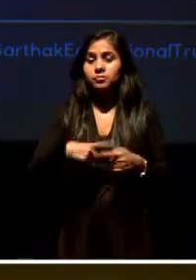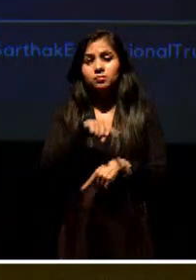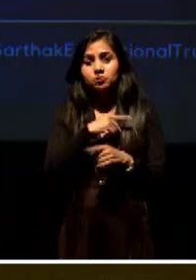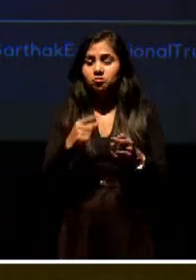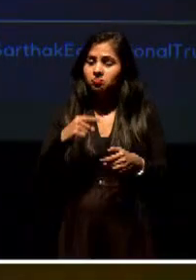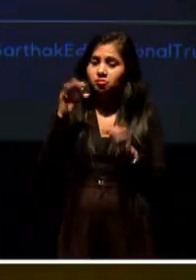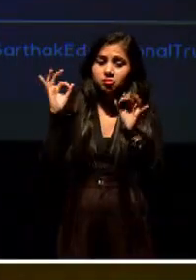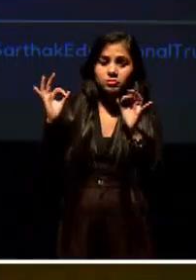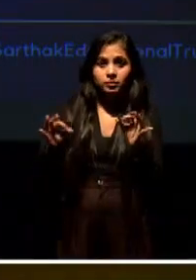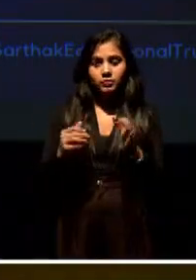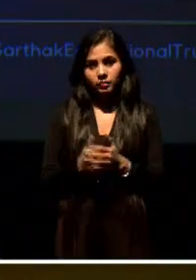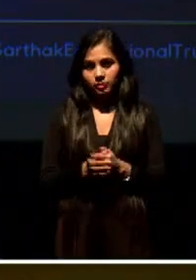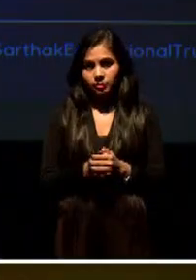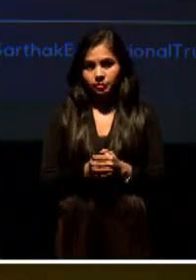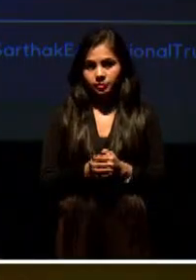very immense, very promising.